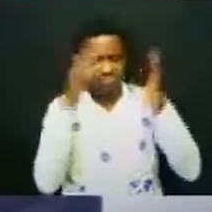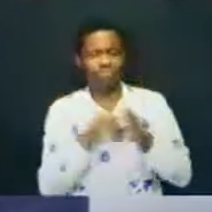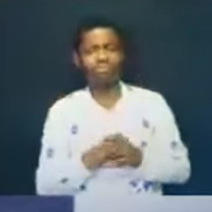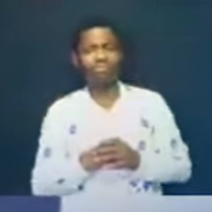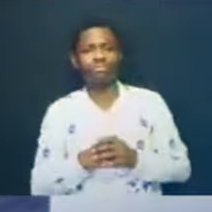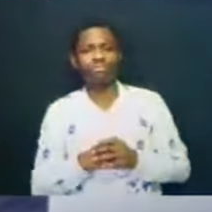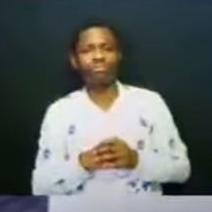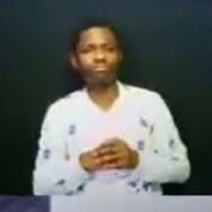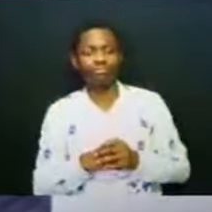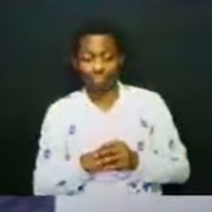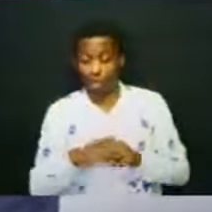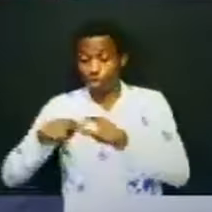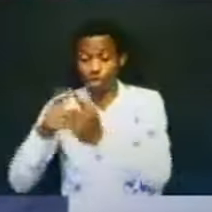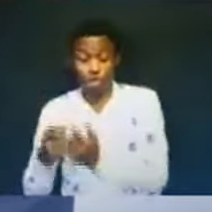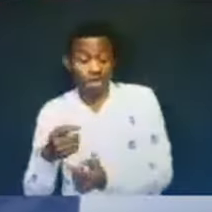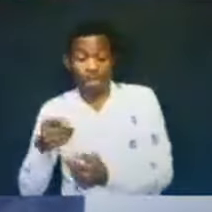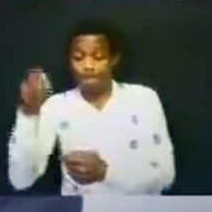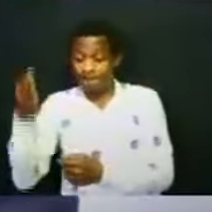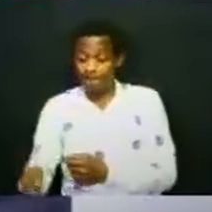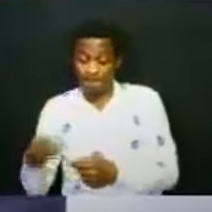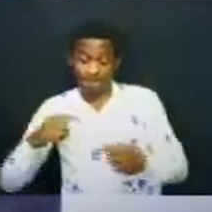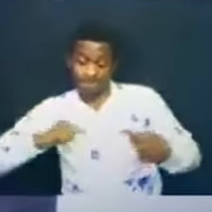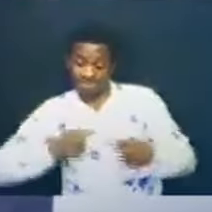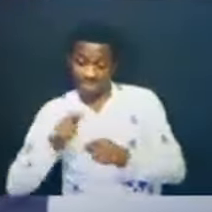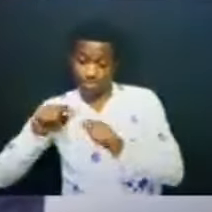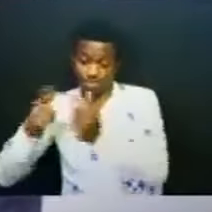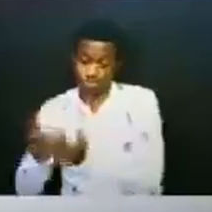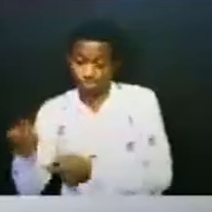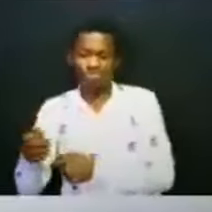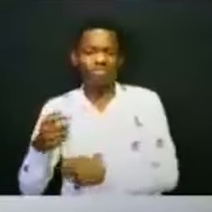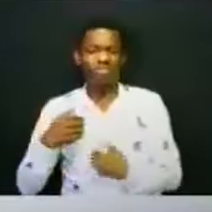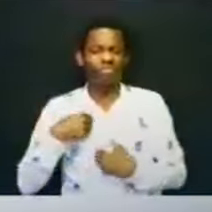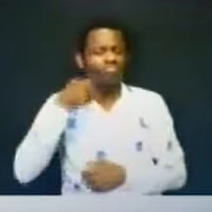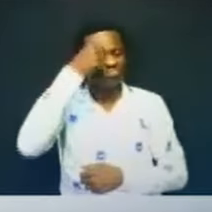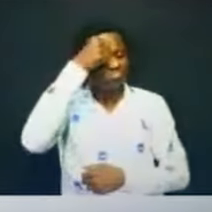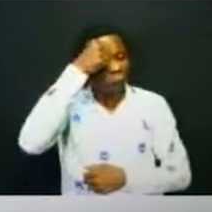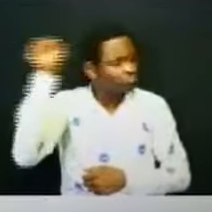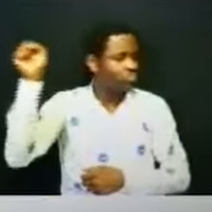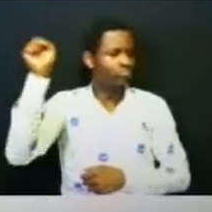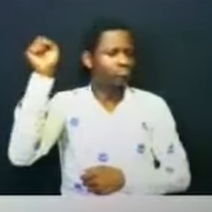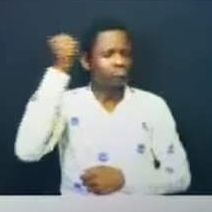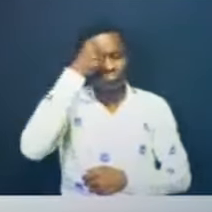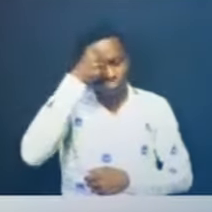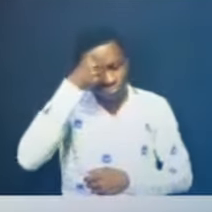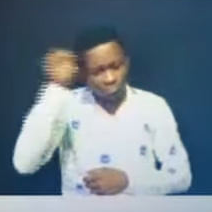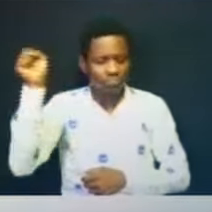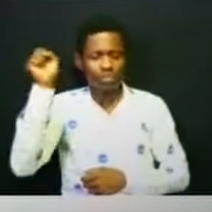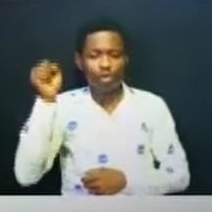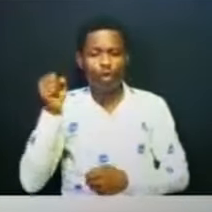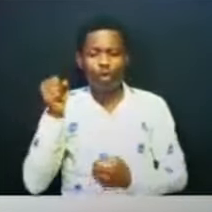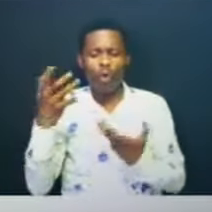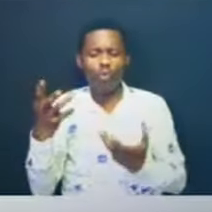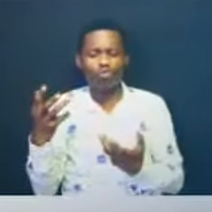Now they are rebellious. They are rebellious. They are revengeful. I'll talk